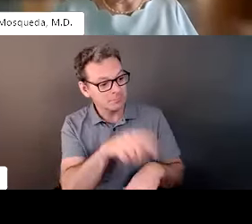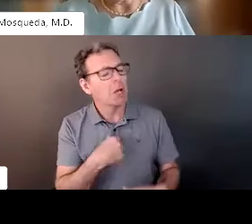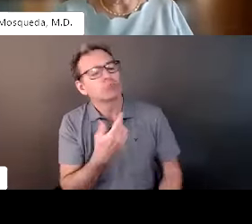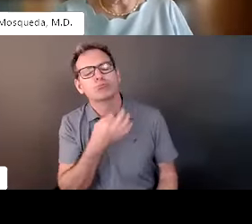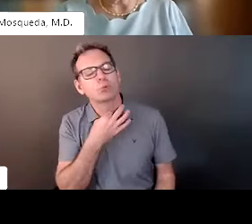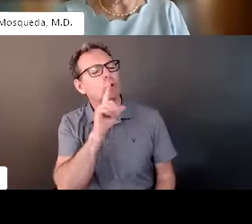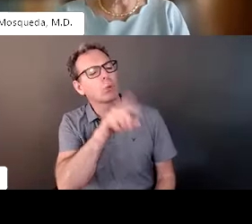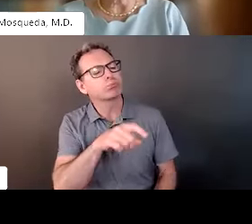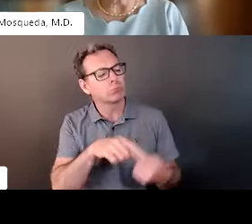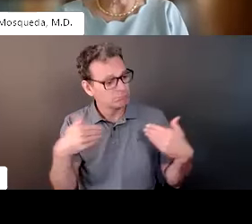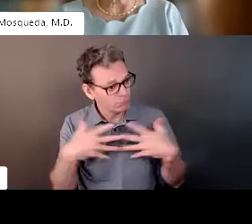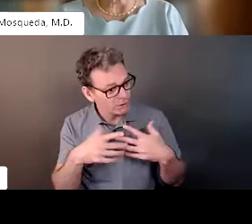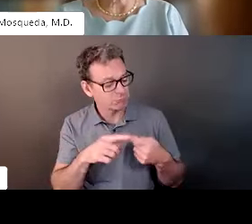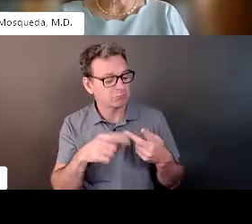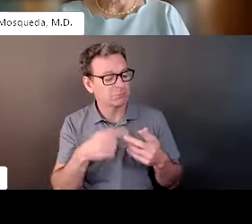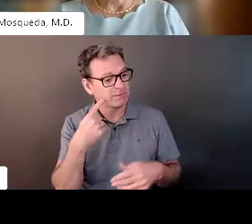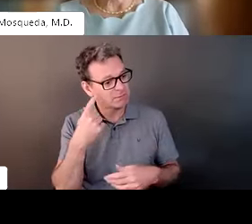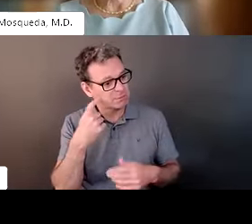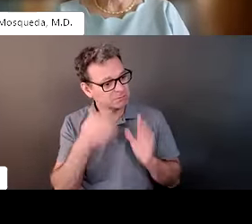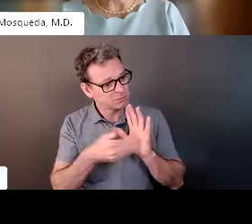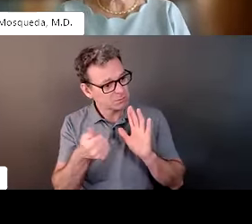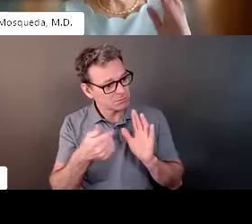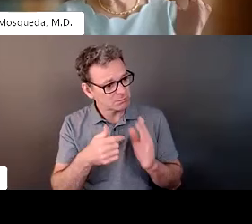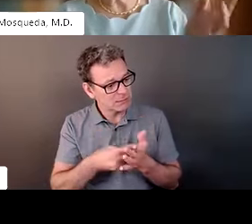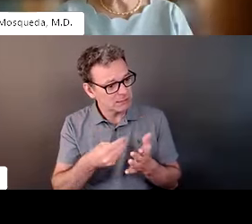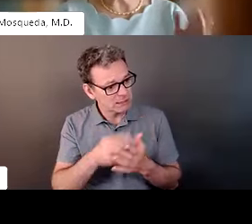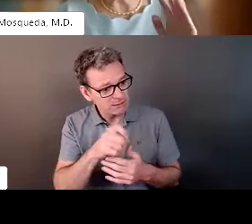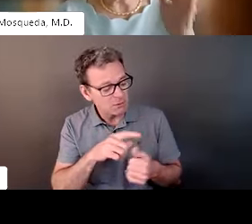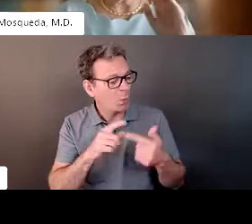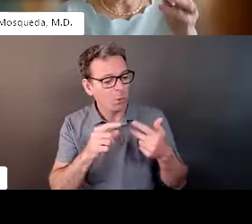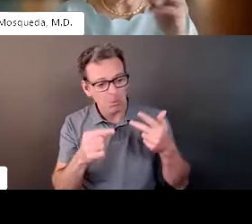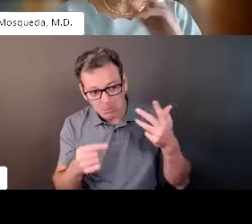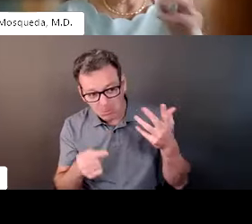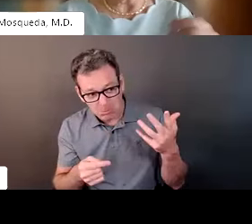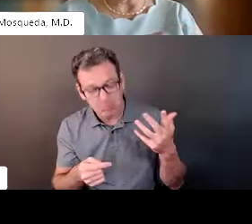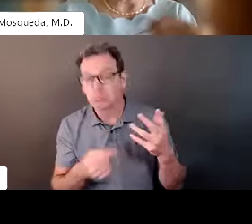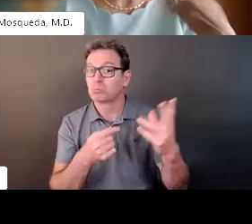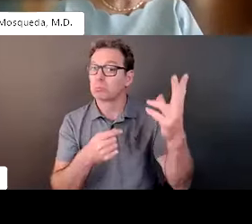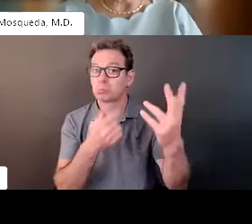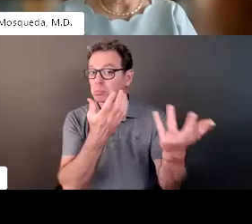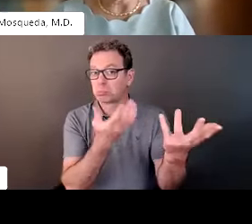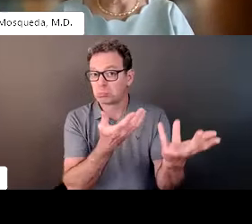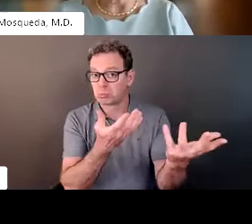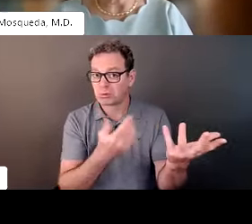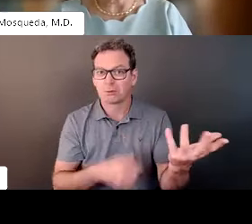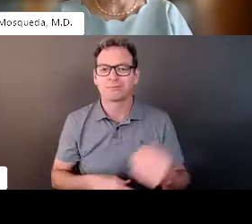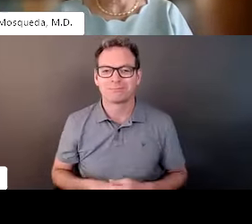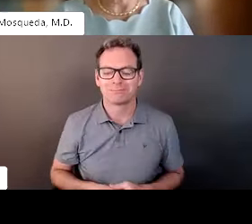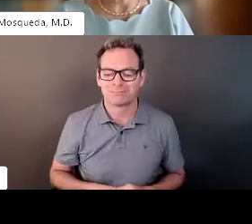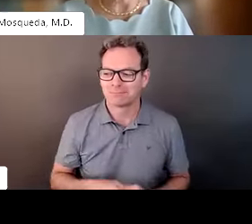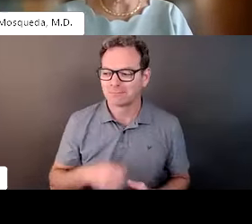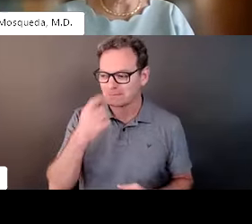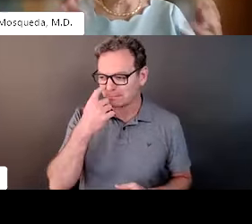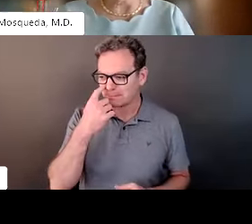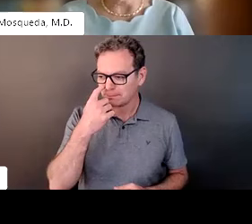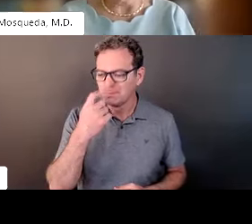And so I've never had any law enforcement folks be concerned